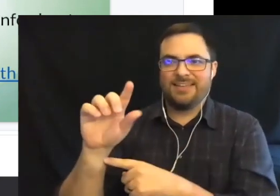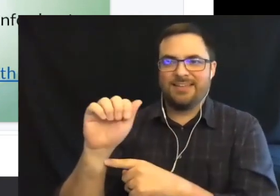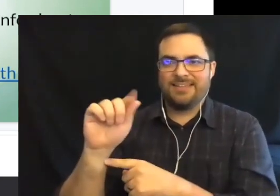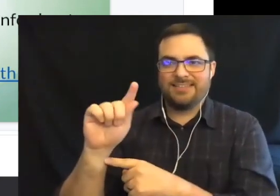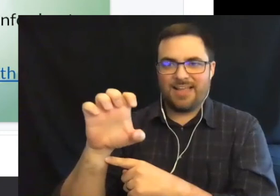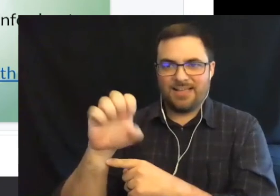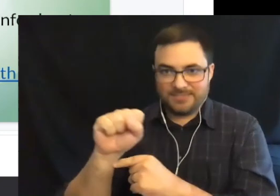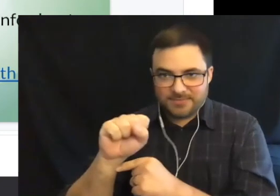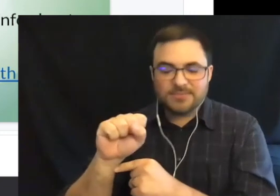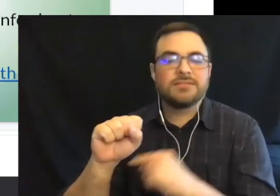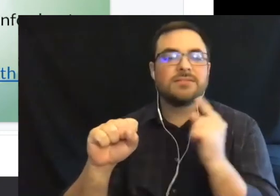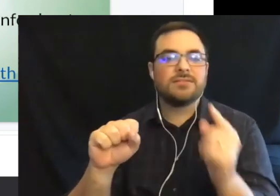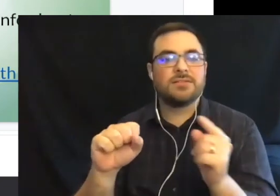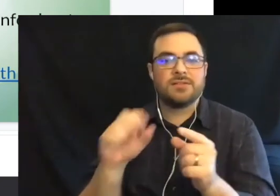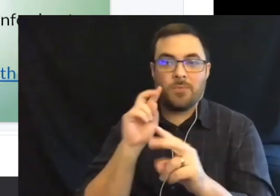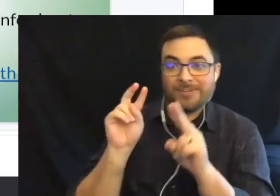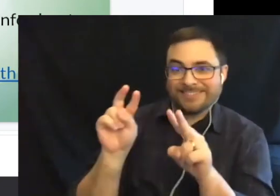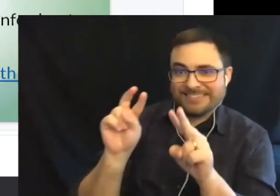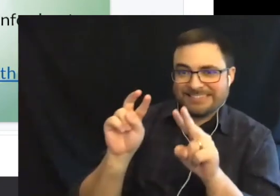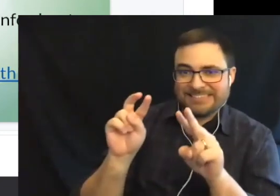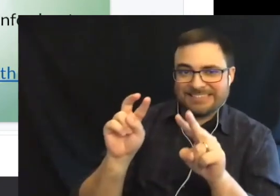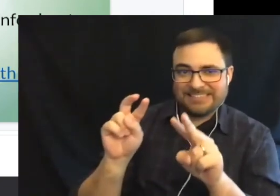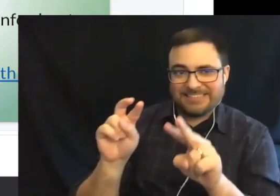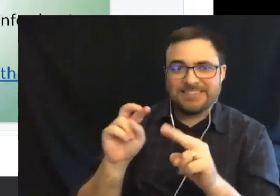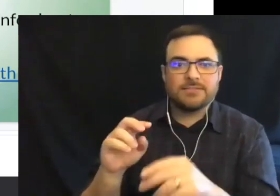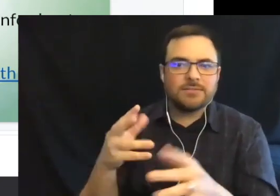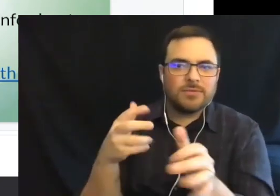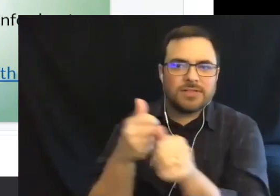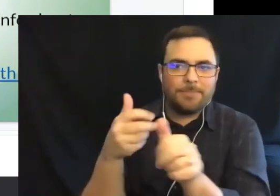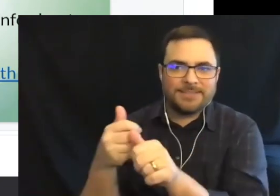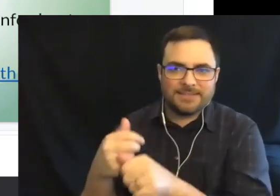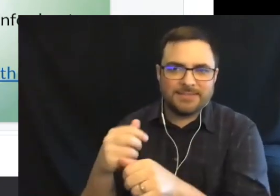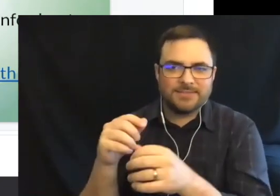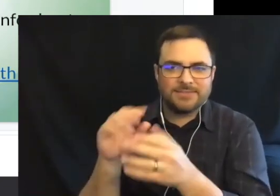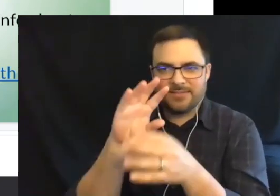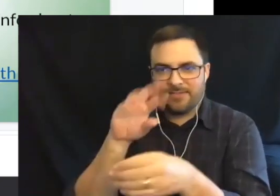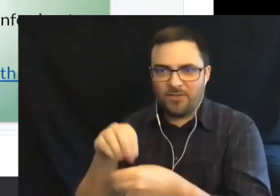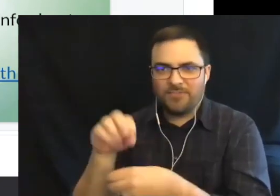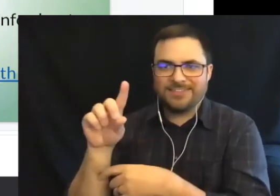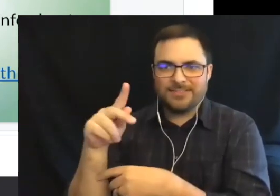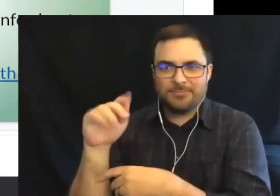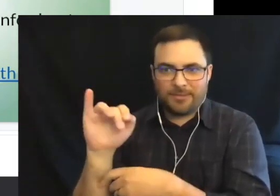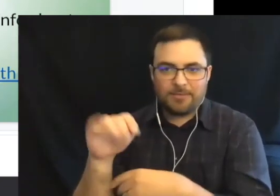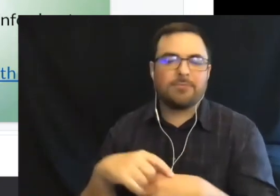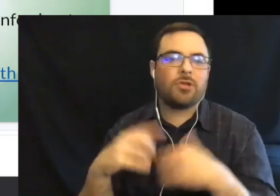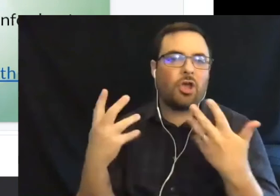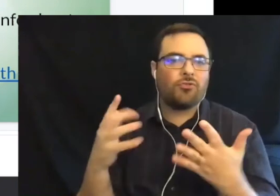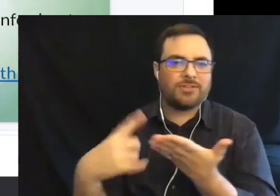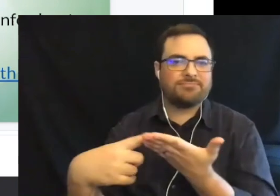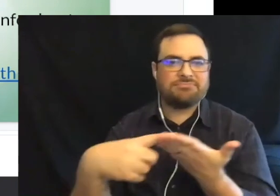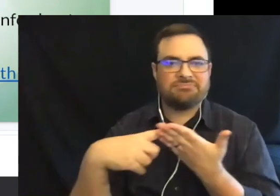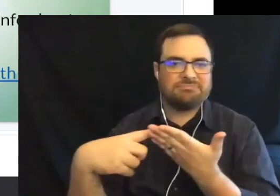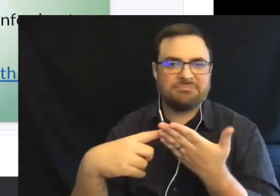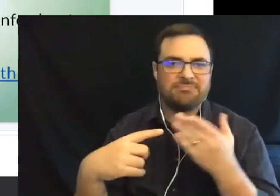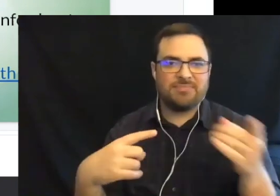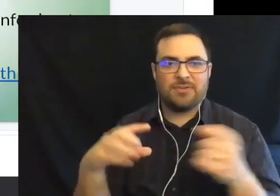always watching for, because they're kind of those ongoing updates from DPI, and those two. So I was already talking about